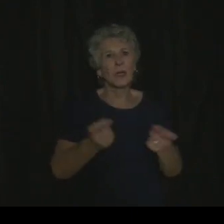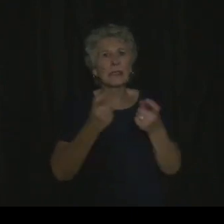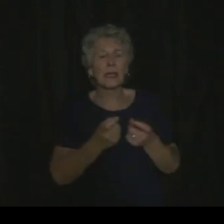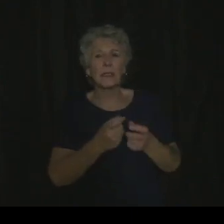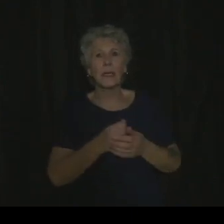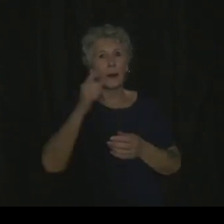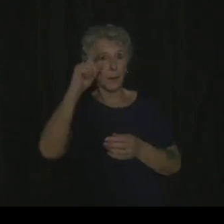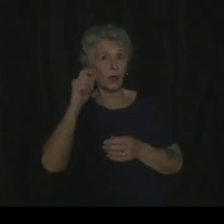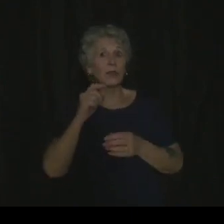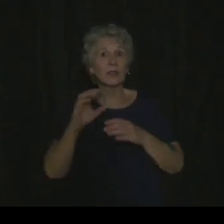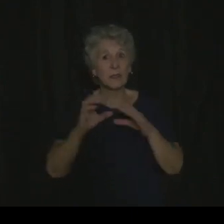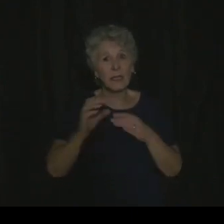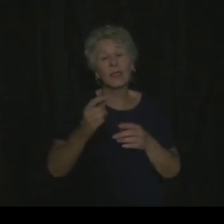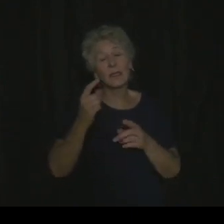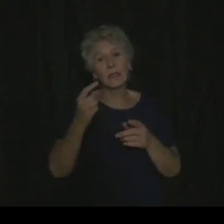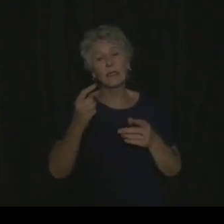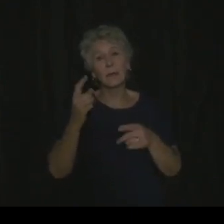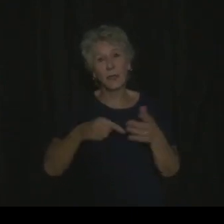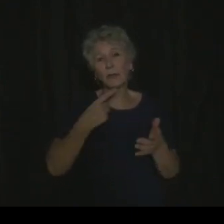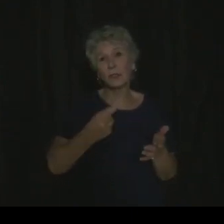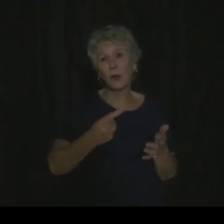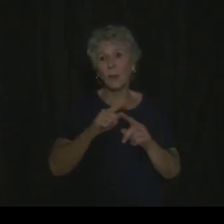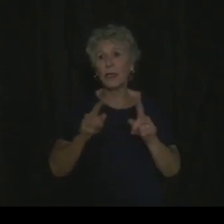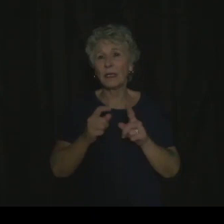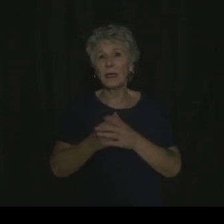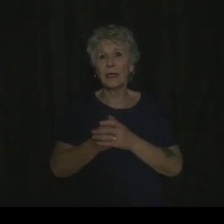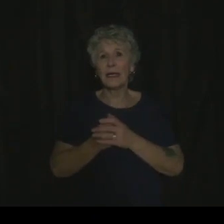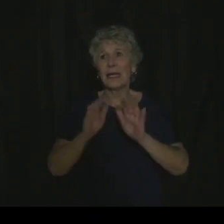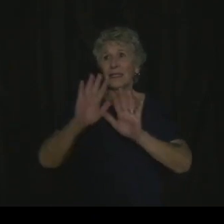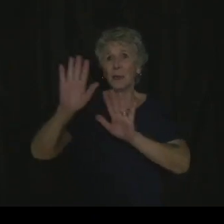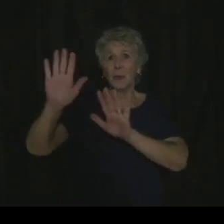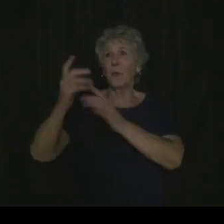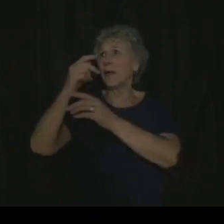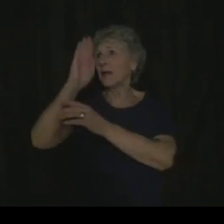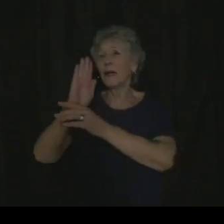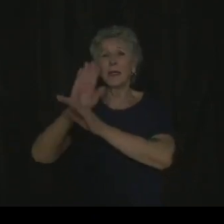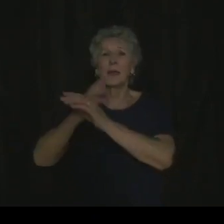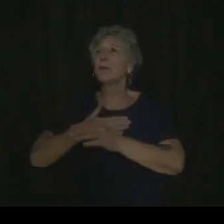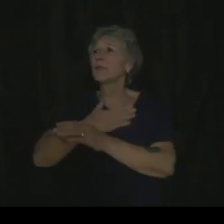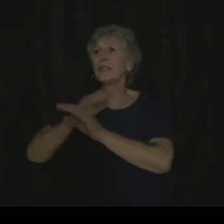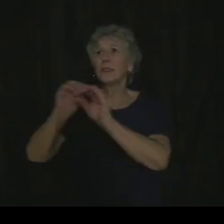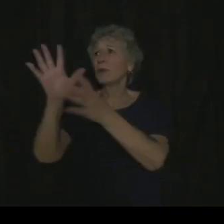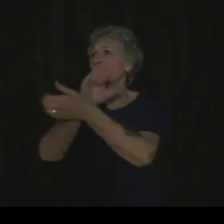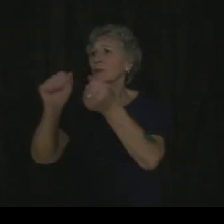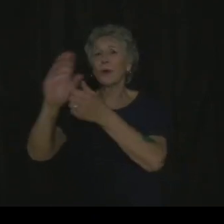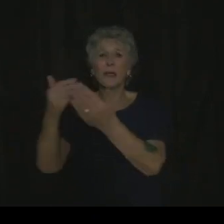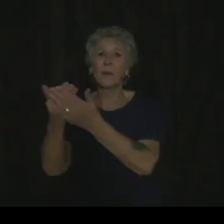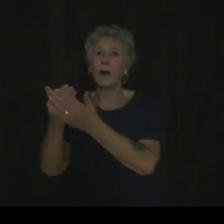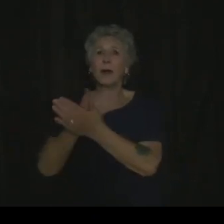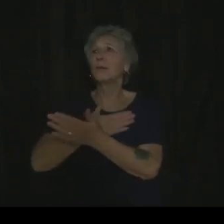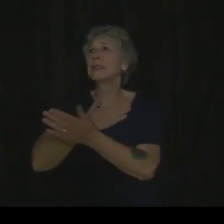was told, but he interceded with God and asked him not to destroy everybody, and God could have killed them all